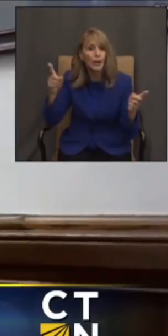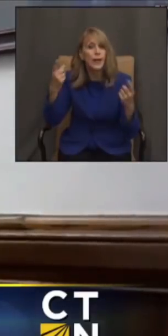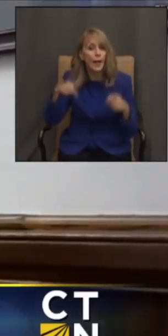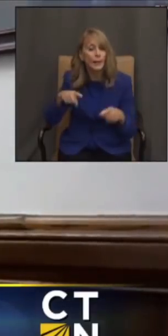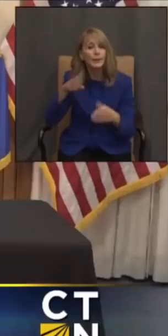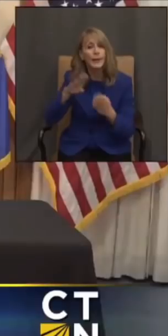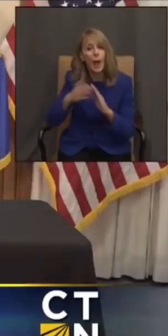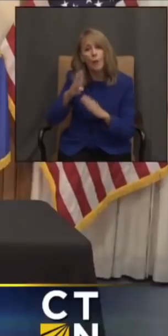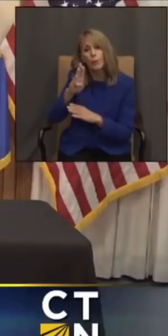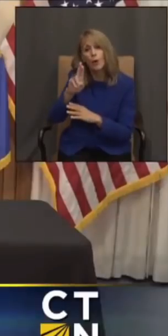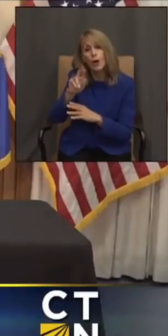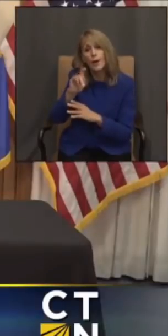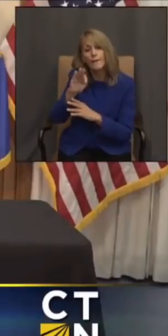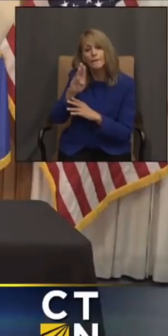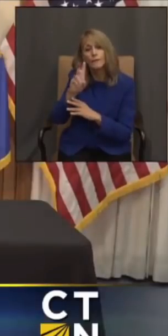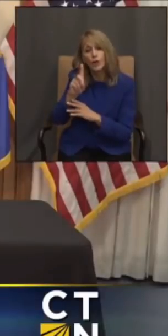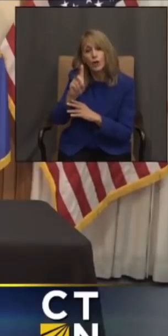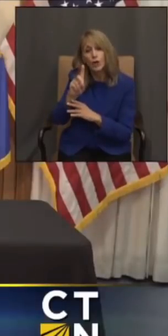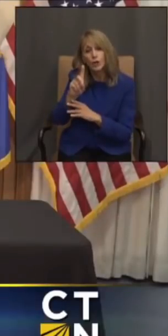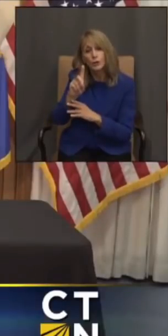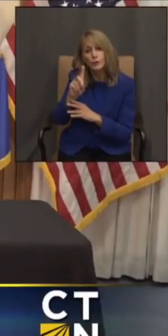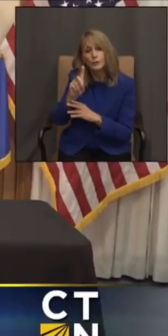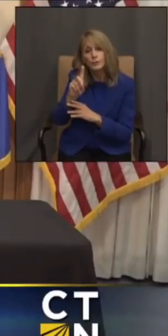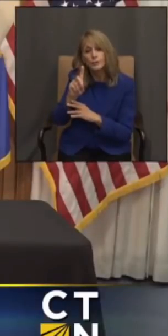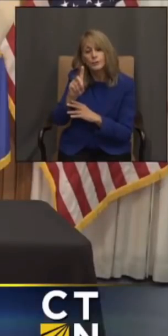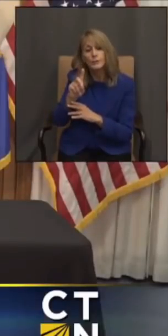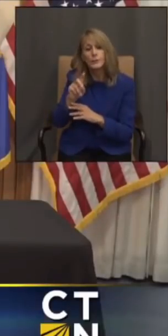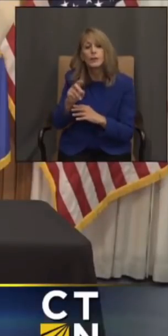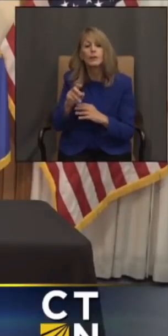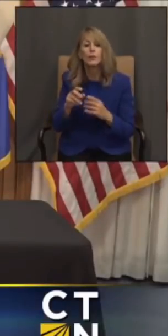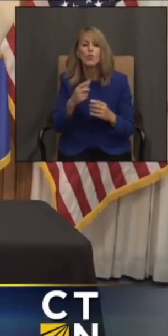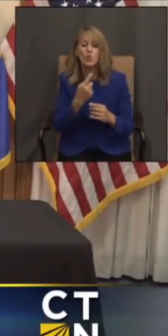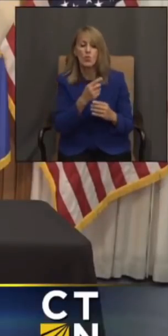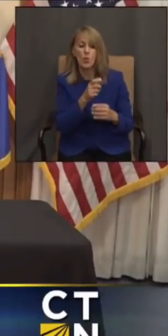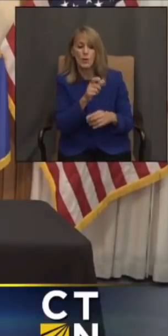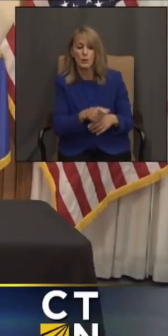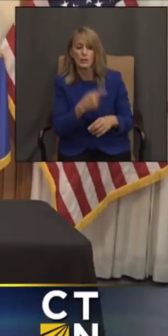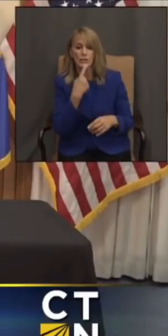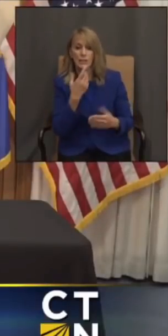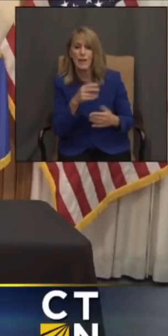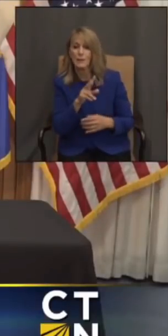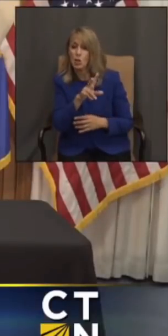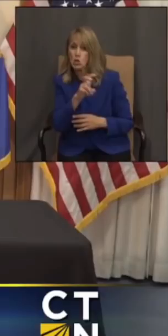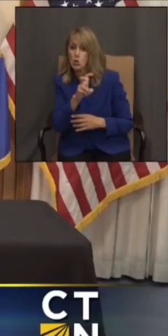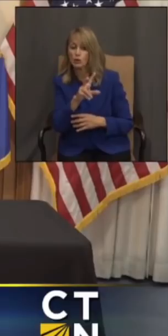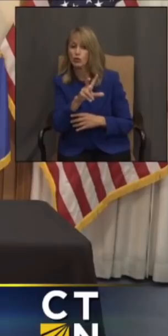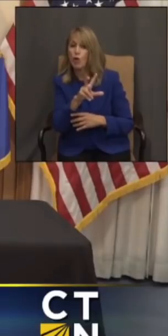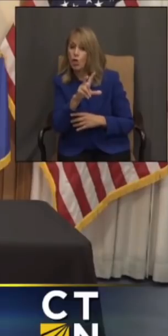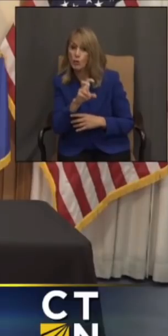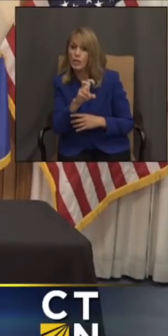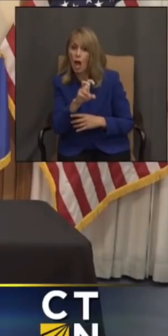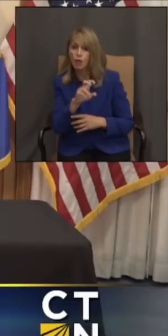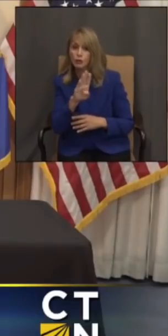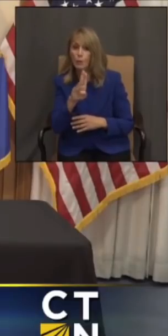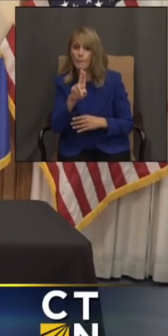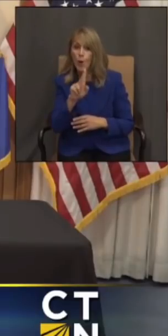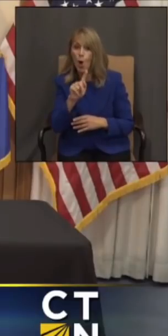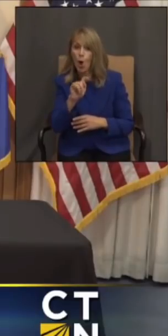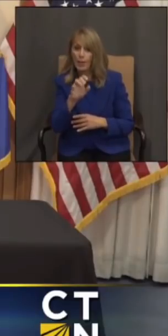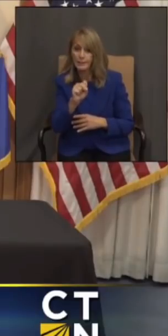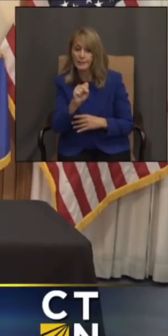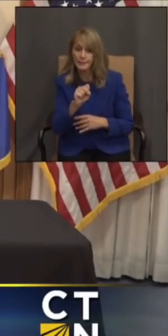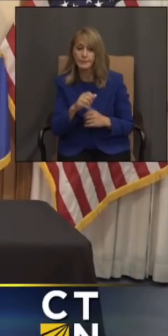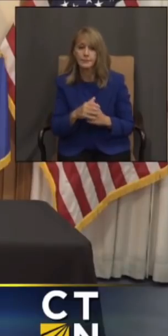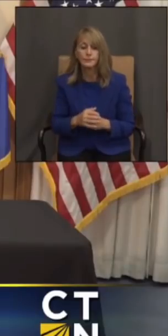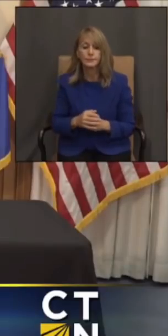Malikis. Witness said 200 to 300. Thanks. The Governor, Waterbury. Oops, I'm sorry, Max. Governor, I would just also